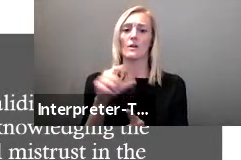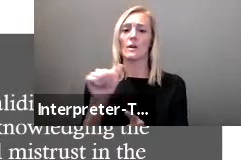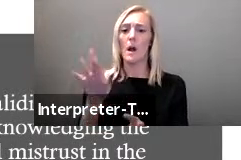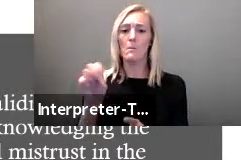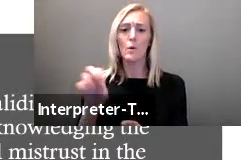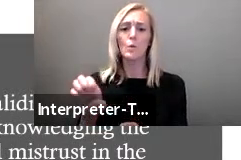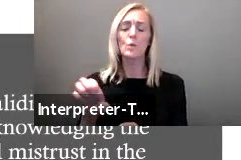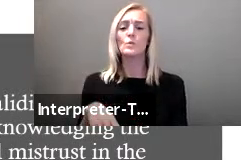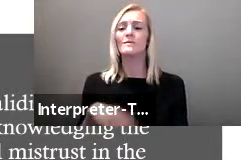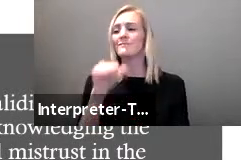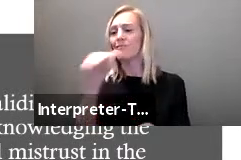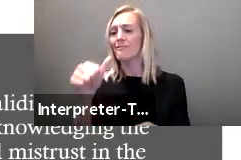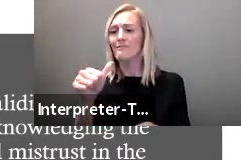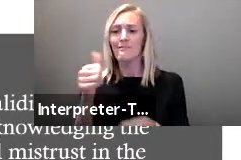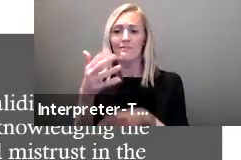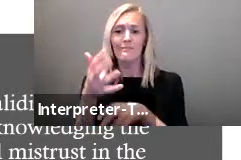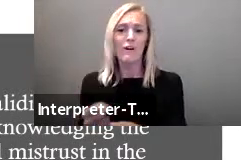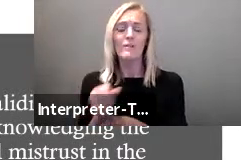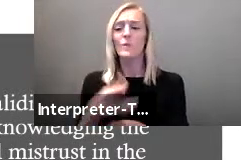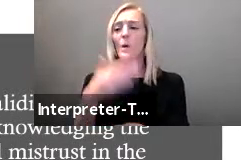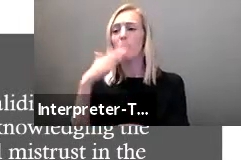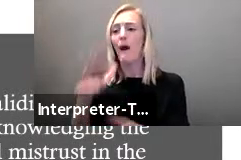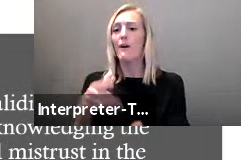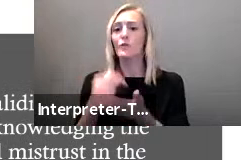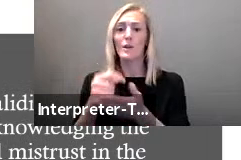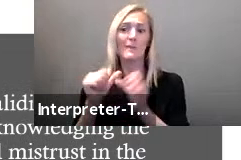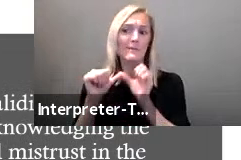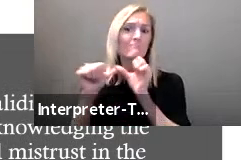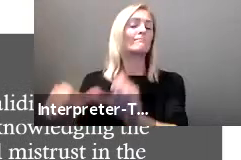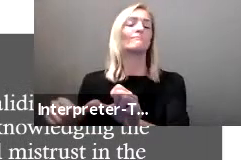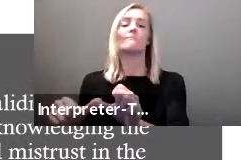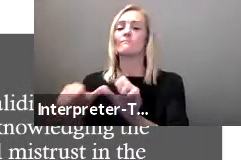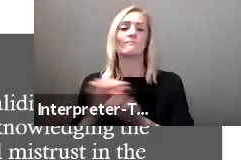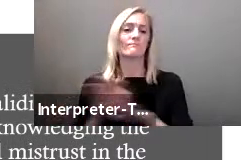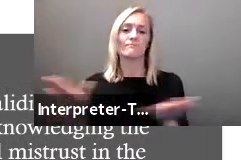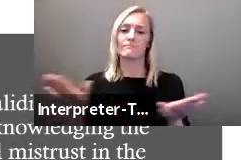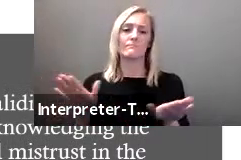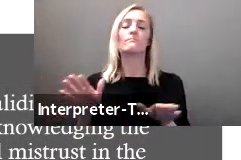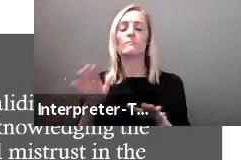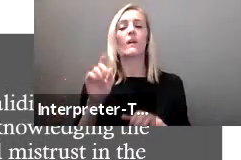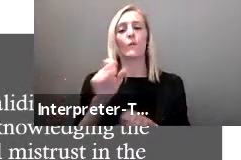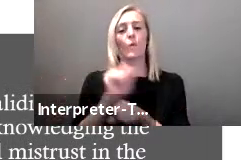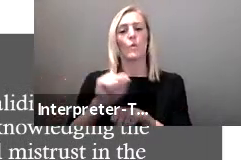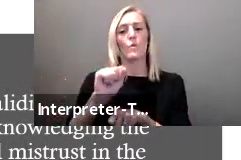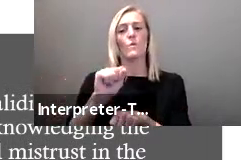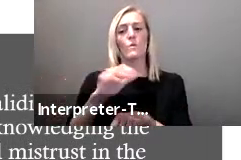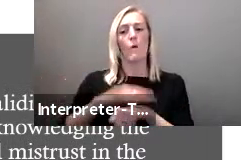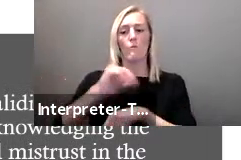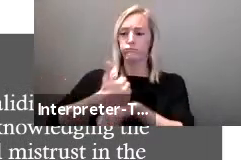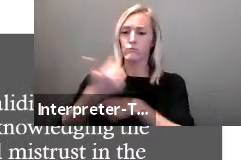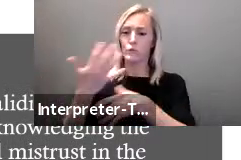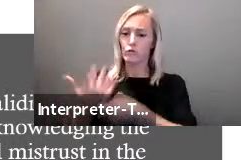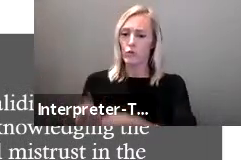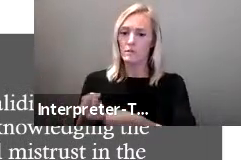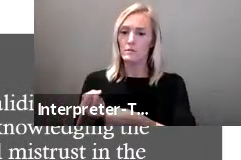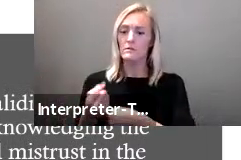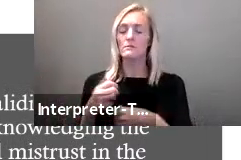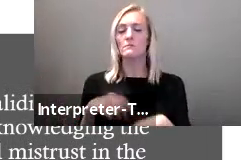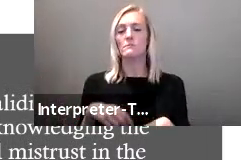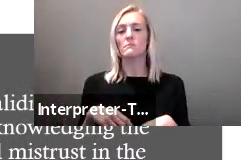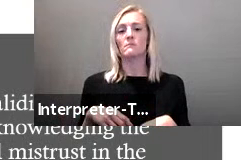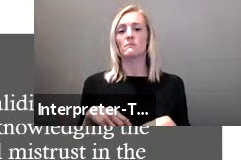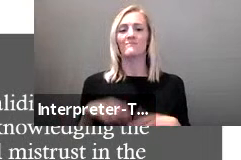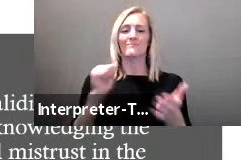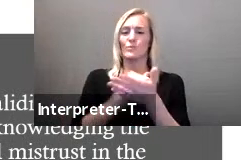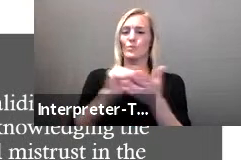going to continue. So they want to hear that there's going to be we're going to work on building trust. We're going to work on